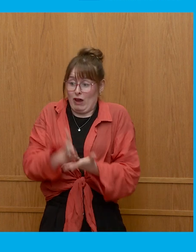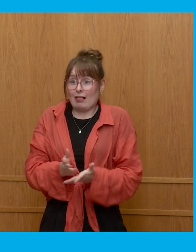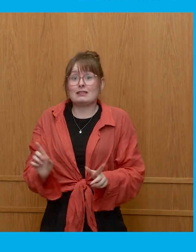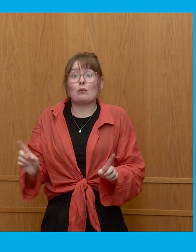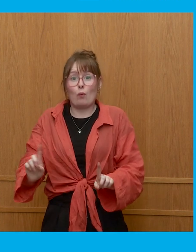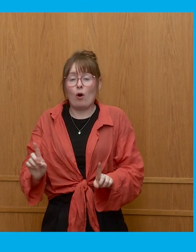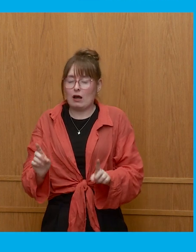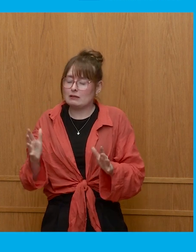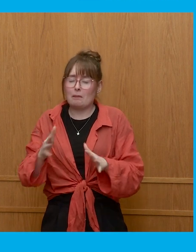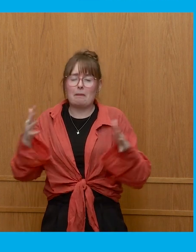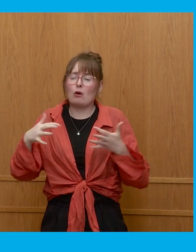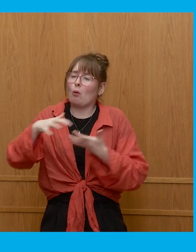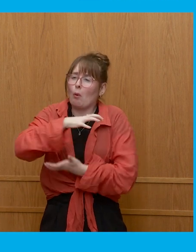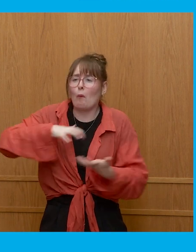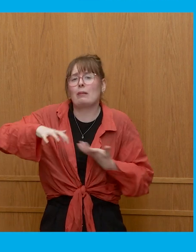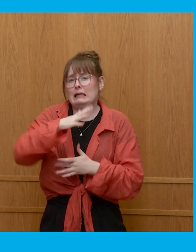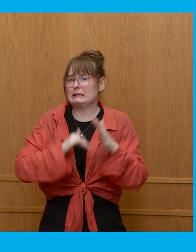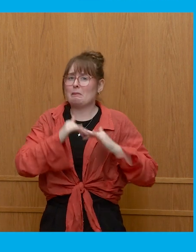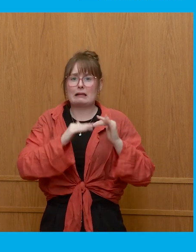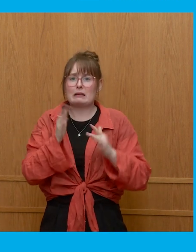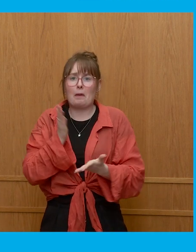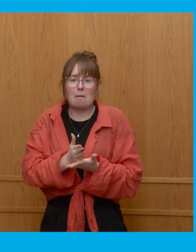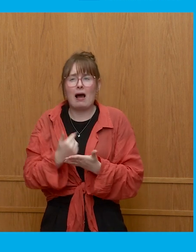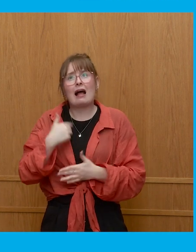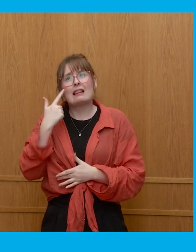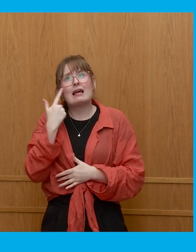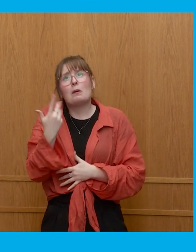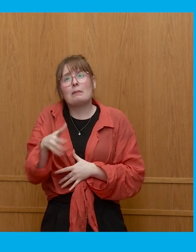huge, complicated build. I think we produced